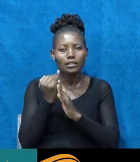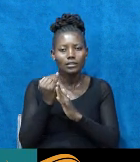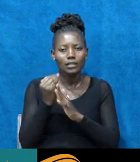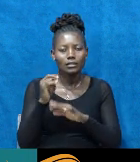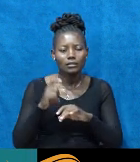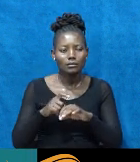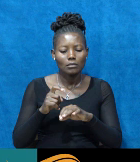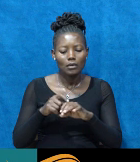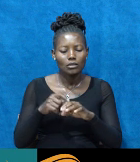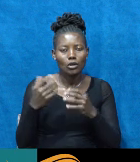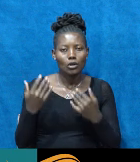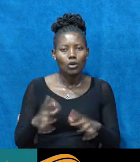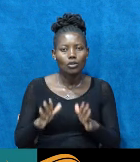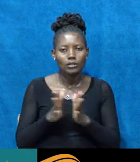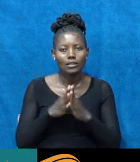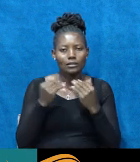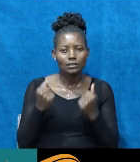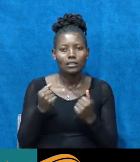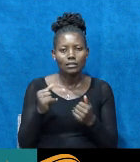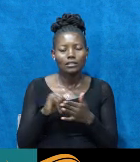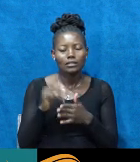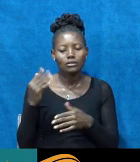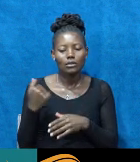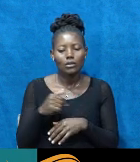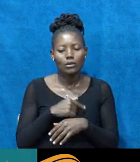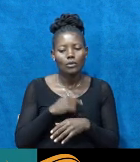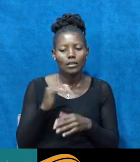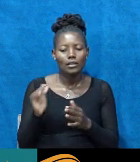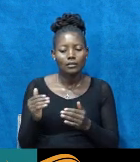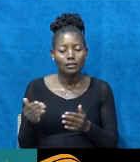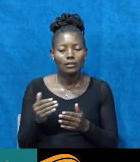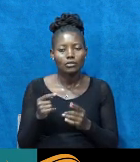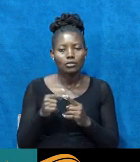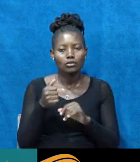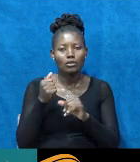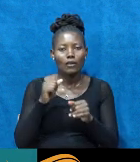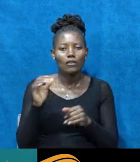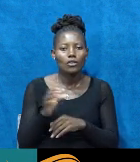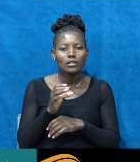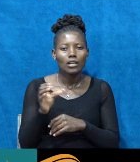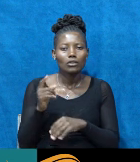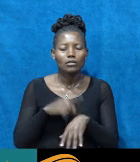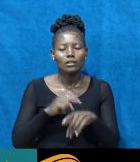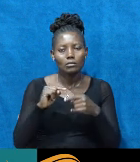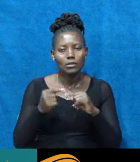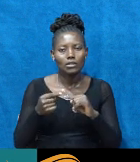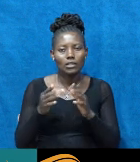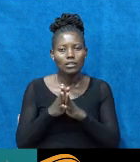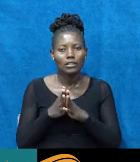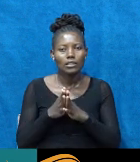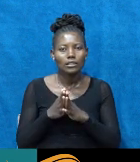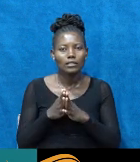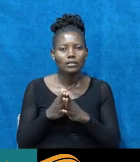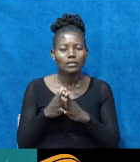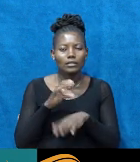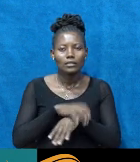that's why we are encouraging athletes to stay clear of alcohol during injury and rehabilitation.